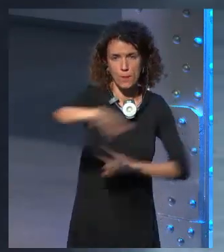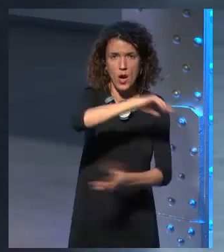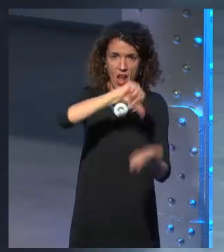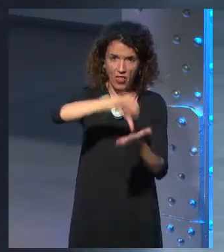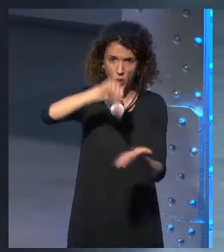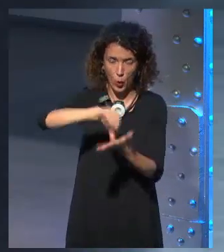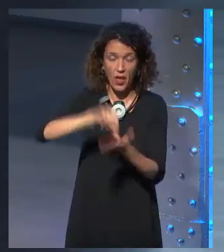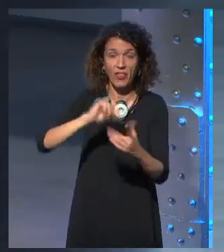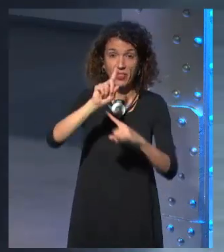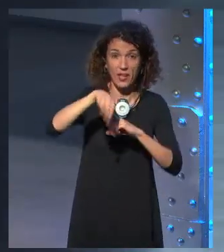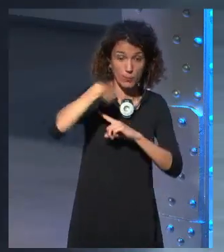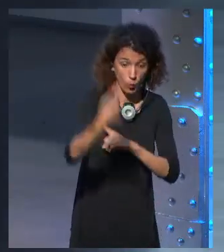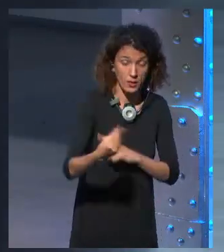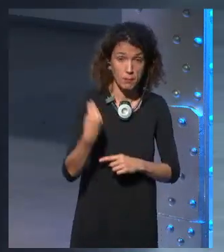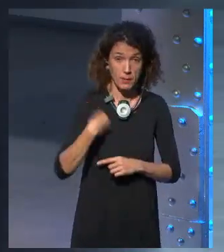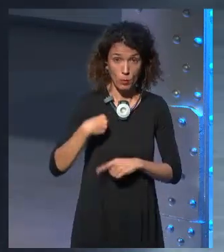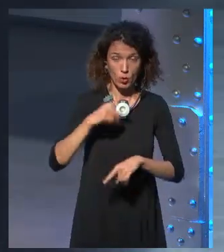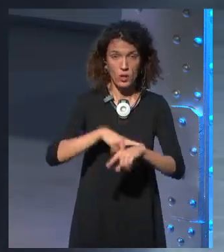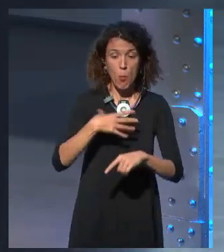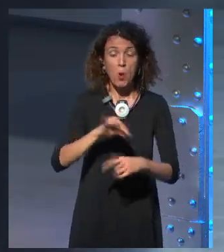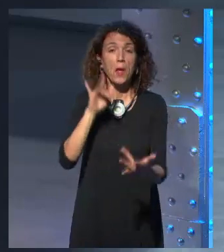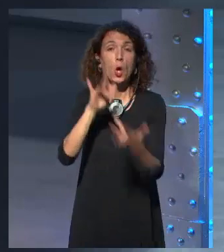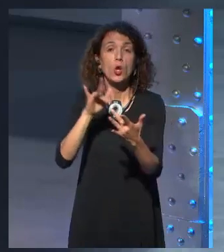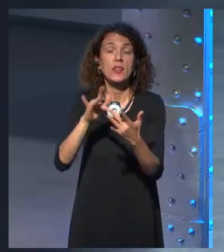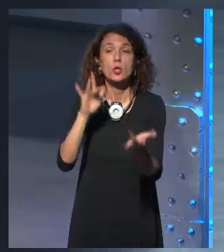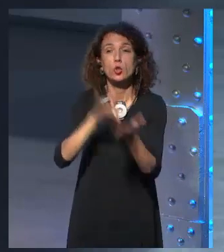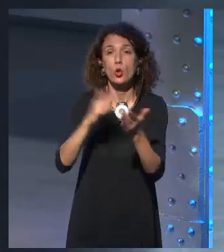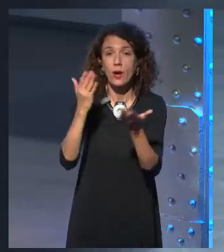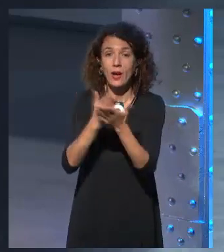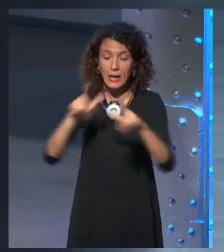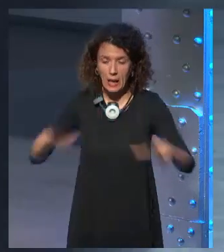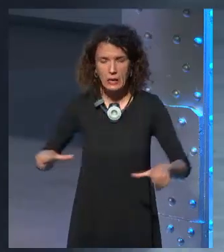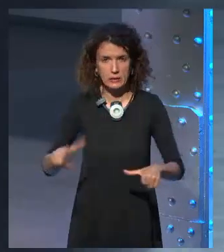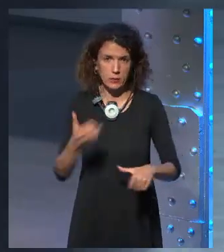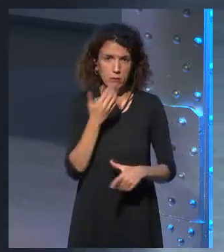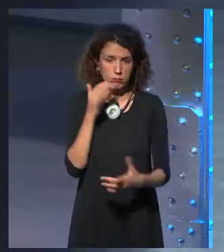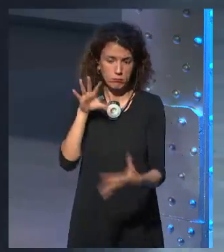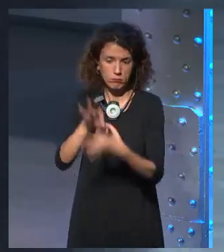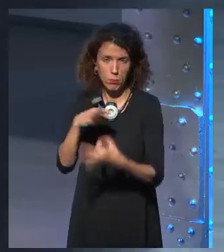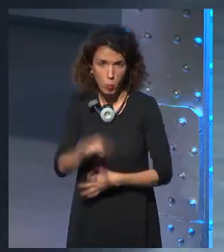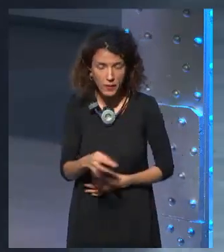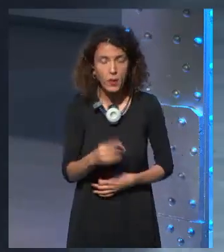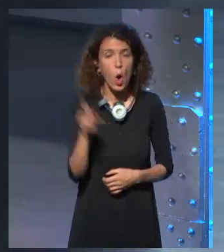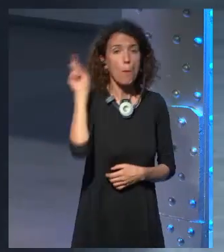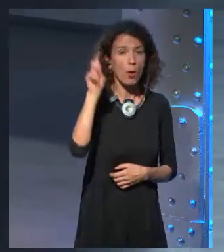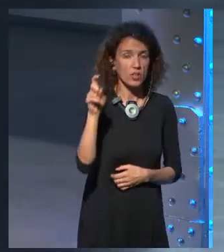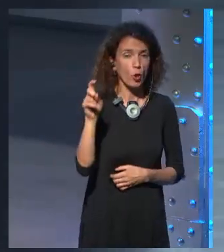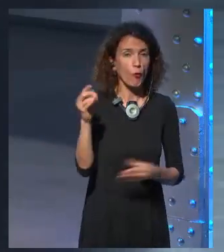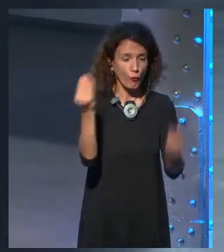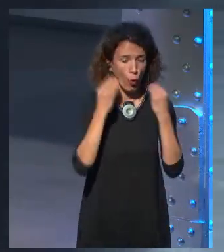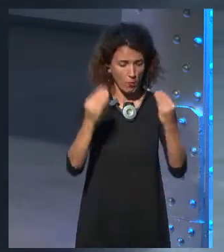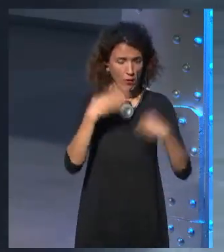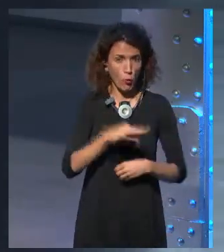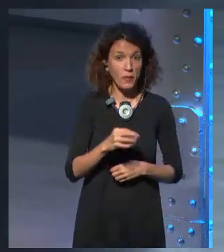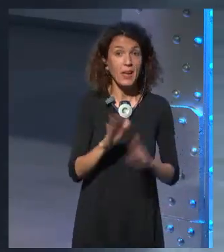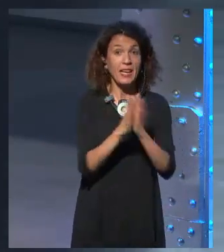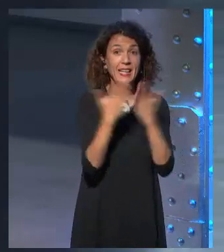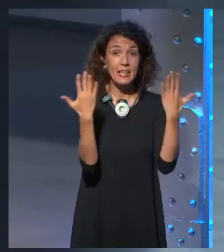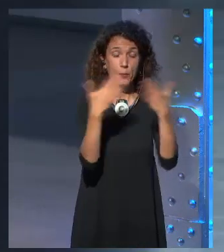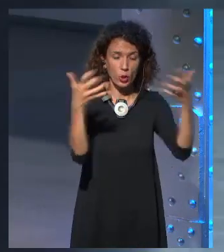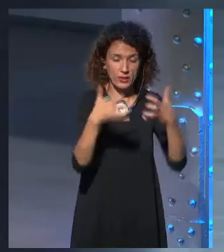connect to what they're doing in the classroom. So a teacher may be teaching, and it's very, we know that the textbooks, and particularly math, can be very linear and